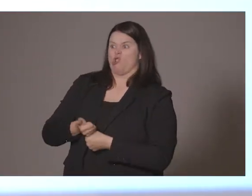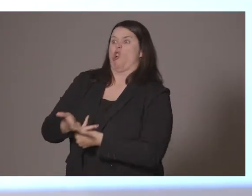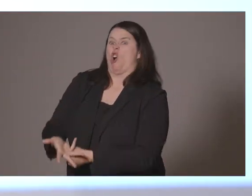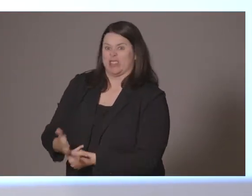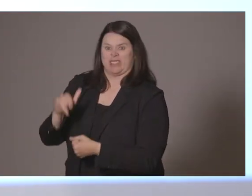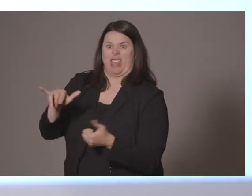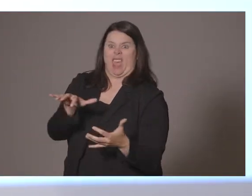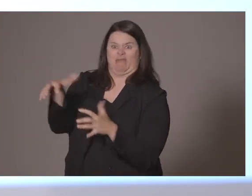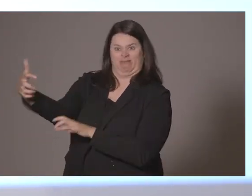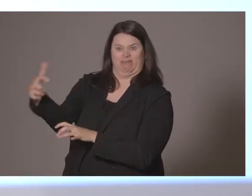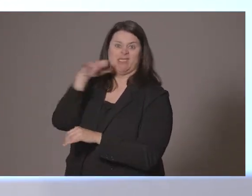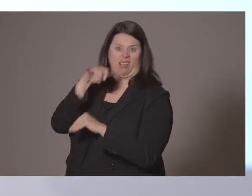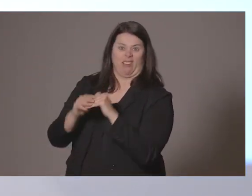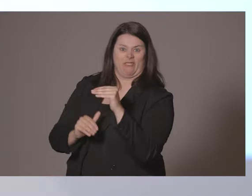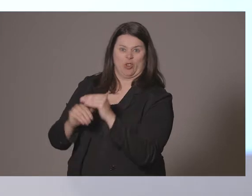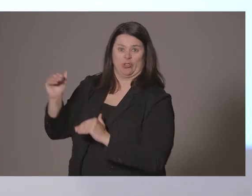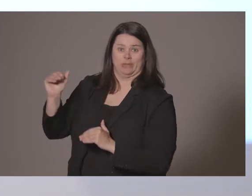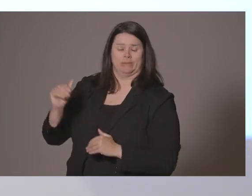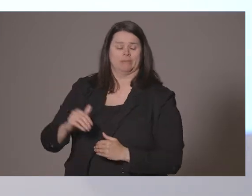absolutely. Yeah.